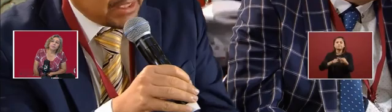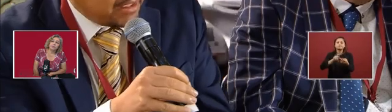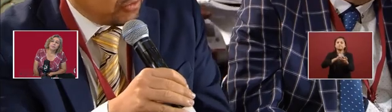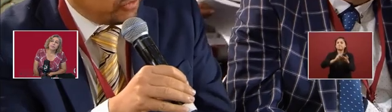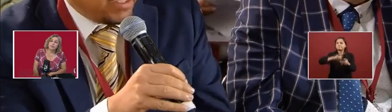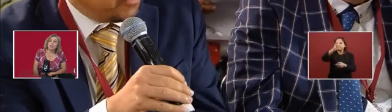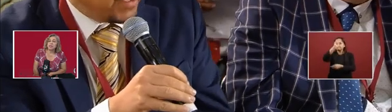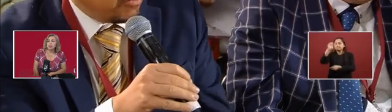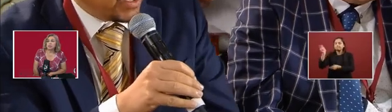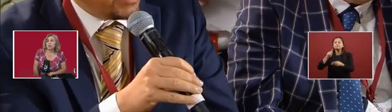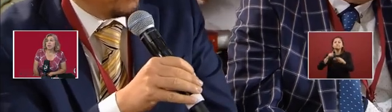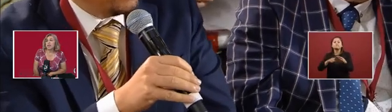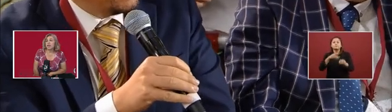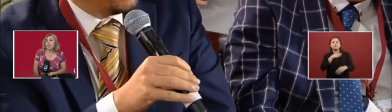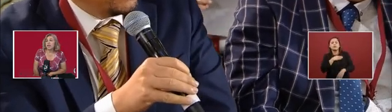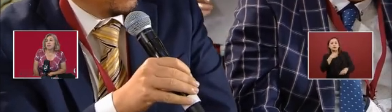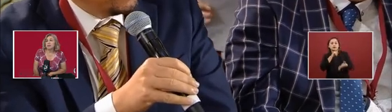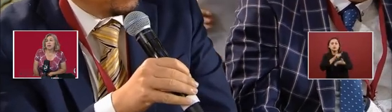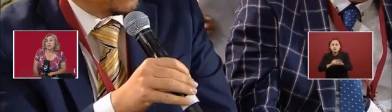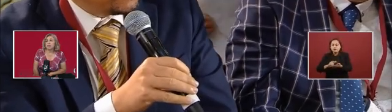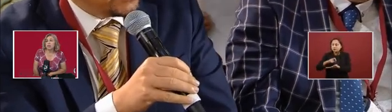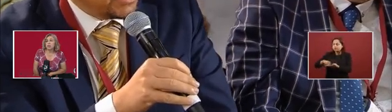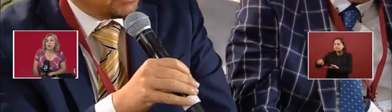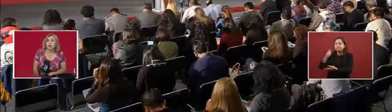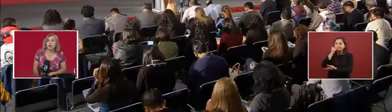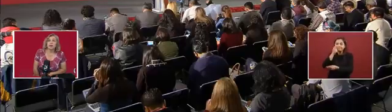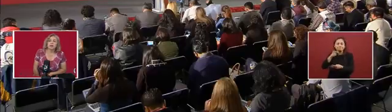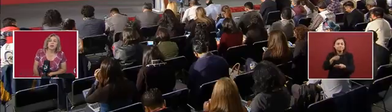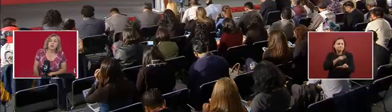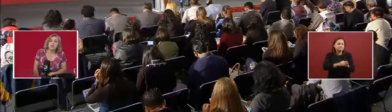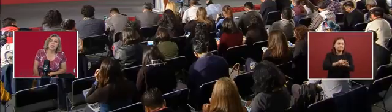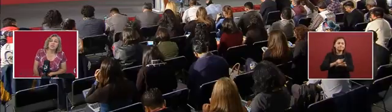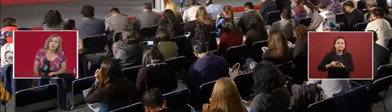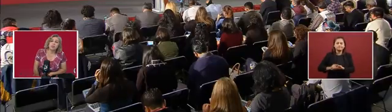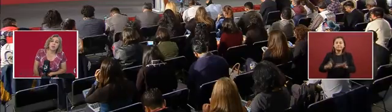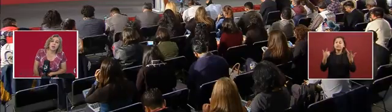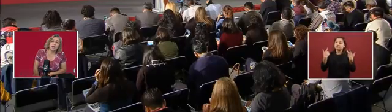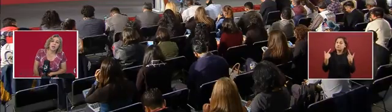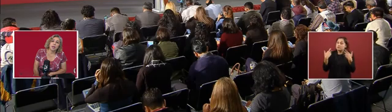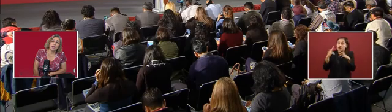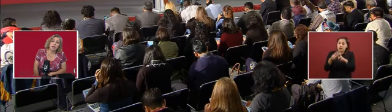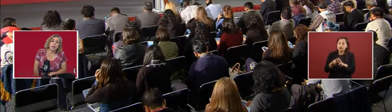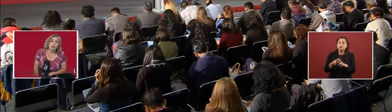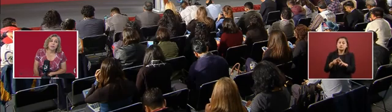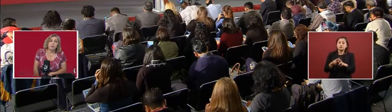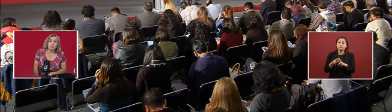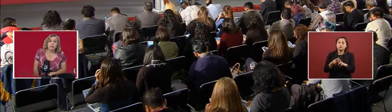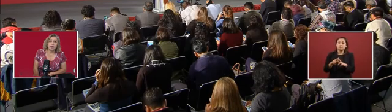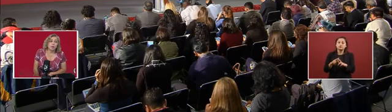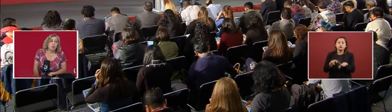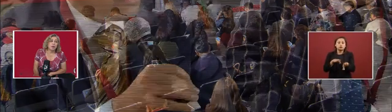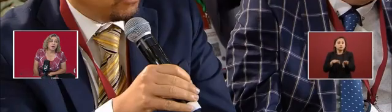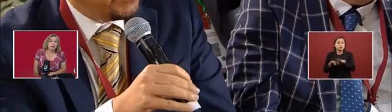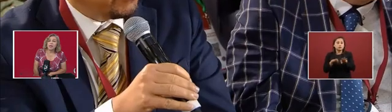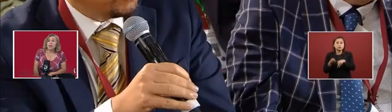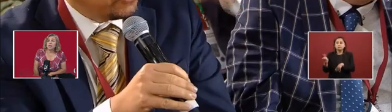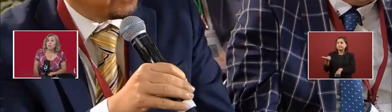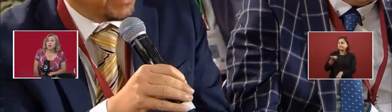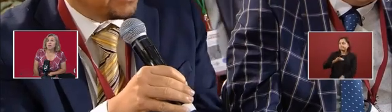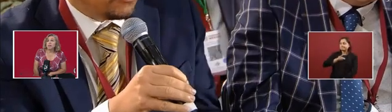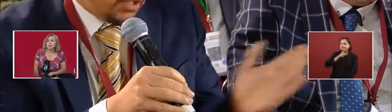tiene que surgir it de is going to surge from the judicial power. And I think it's important